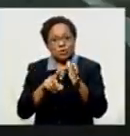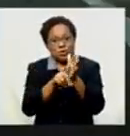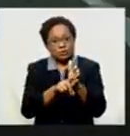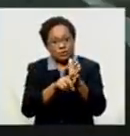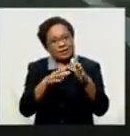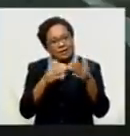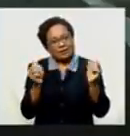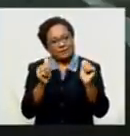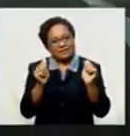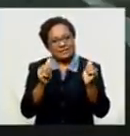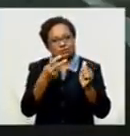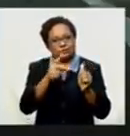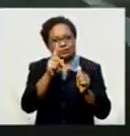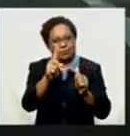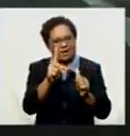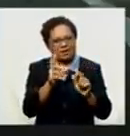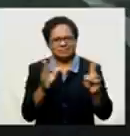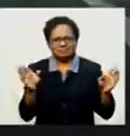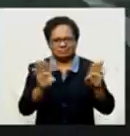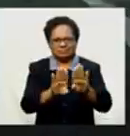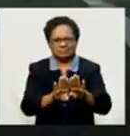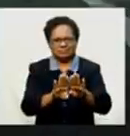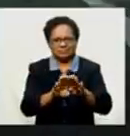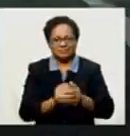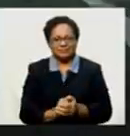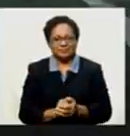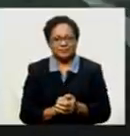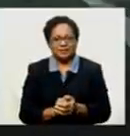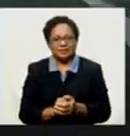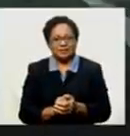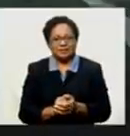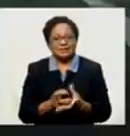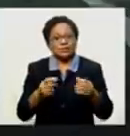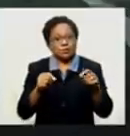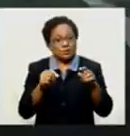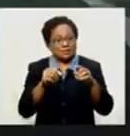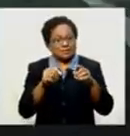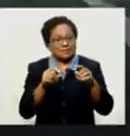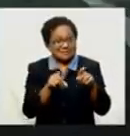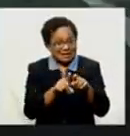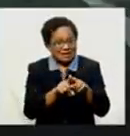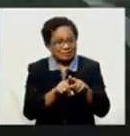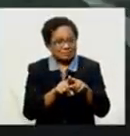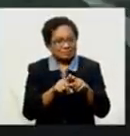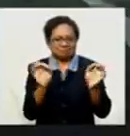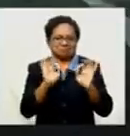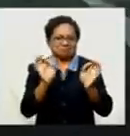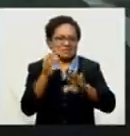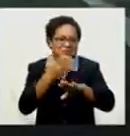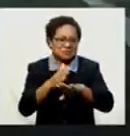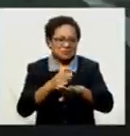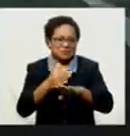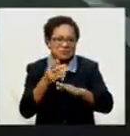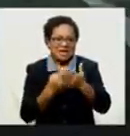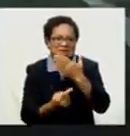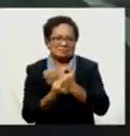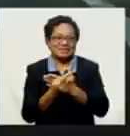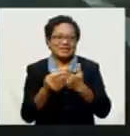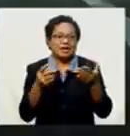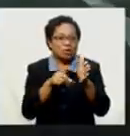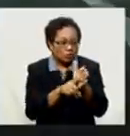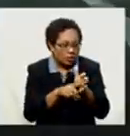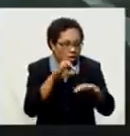days of sequestration. It's also been the same number of days that Lautoka or a case was reported from within Lautoka Hospital,